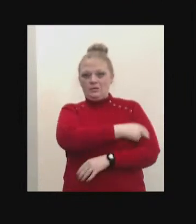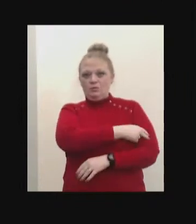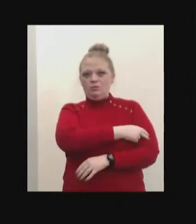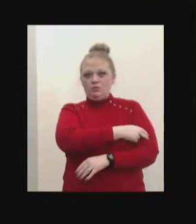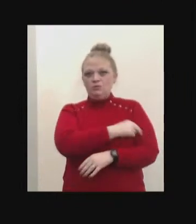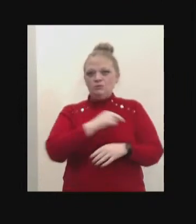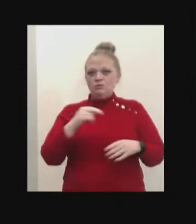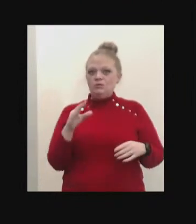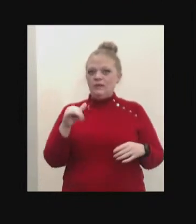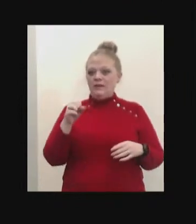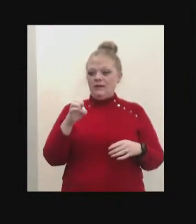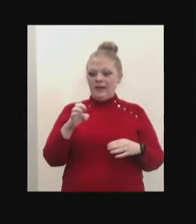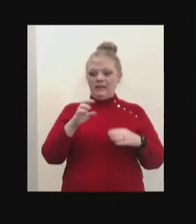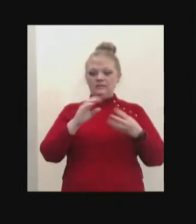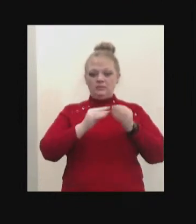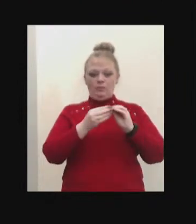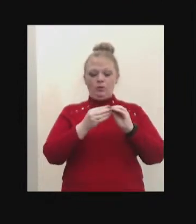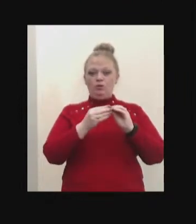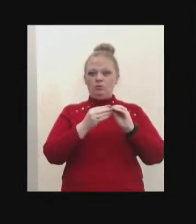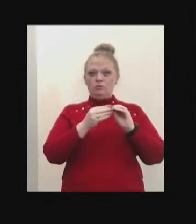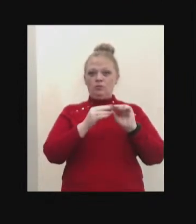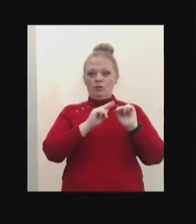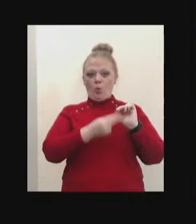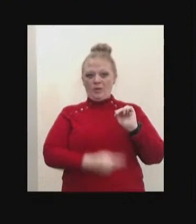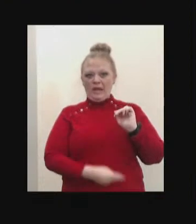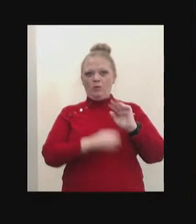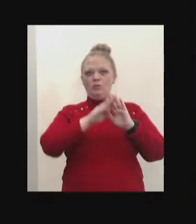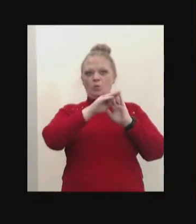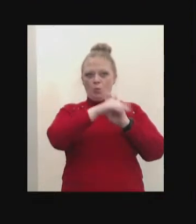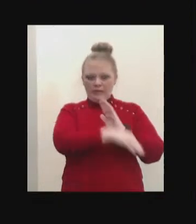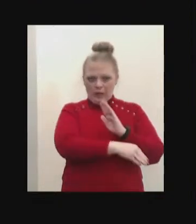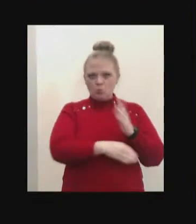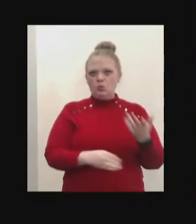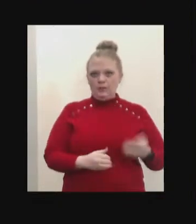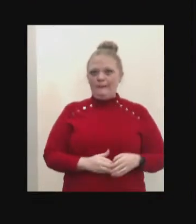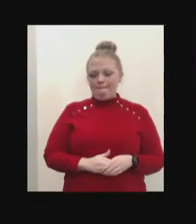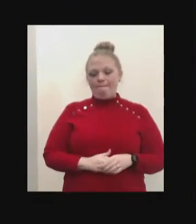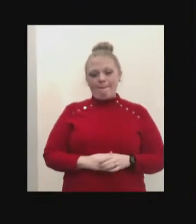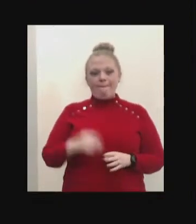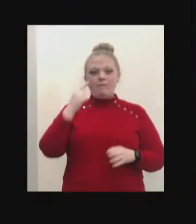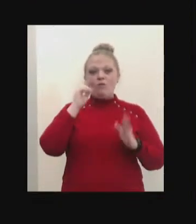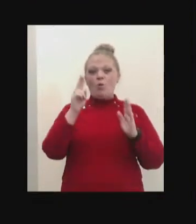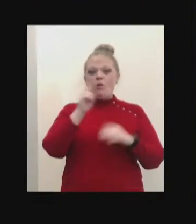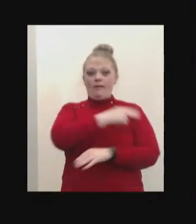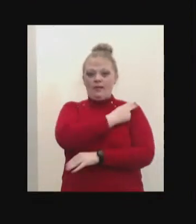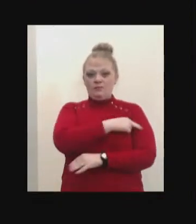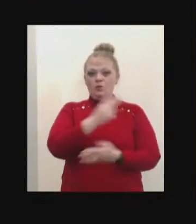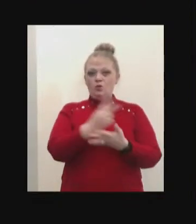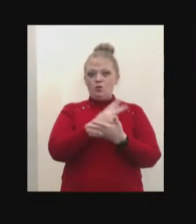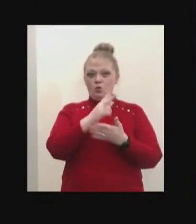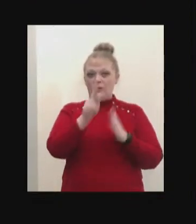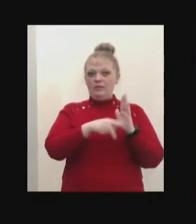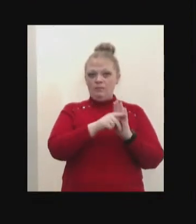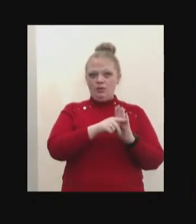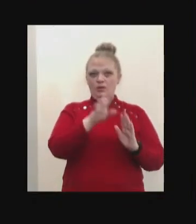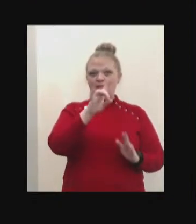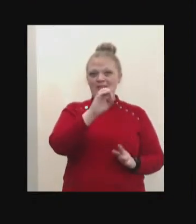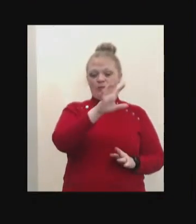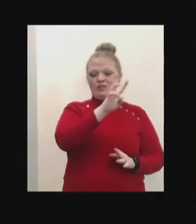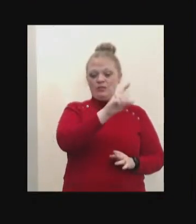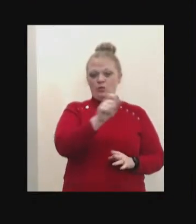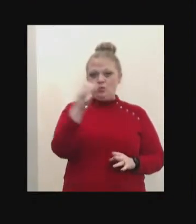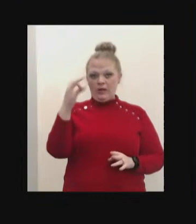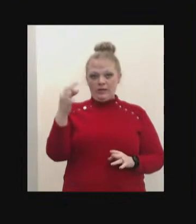rates declining. So for the hospital 2-week period from the 6th to the 19th, you do see there's been a nice